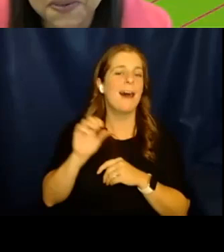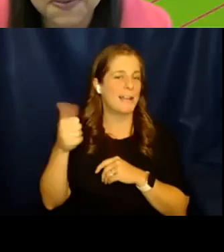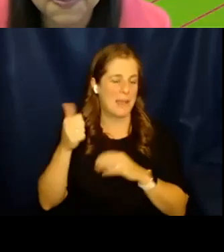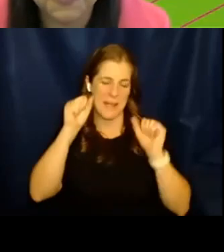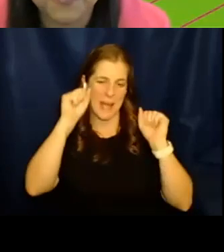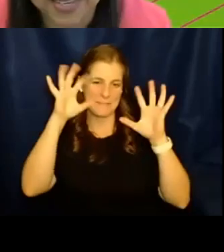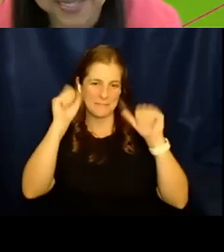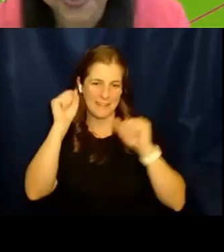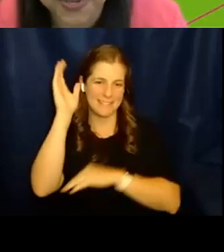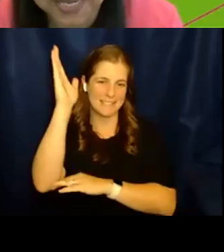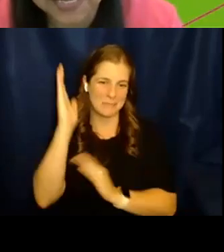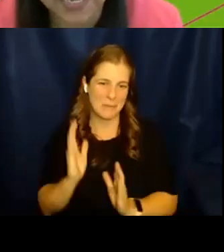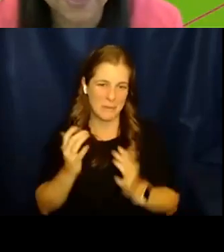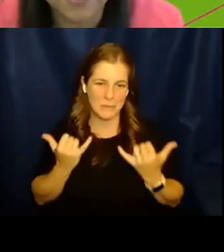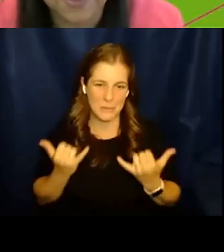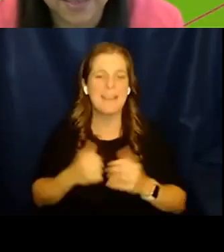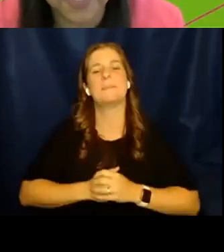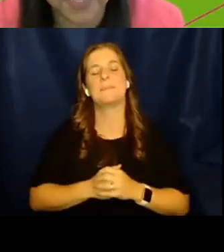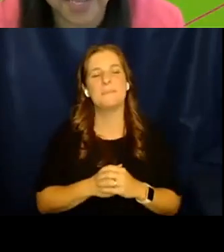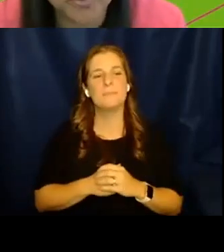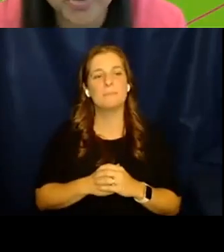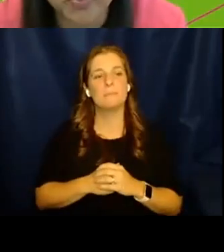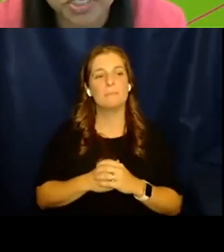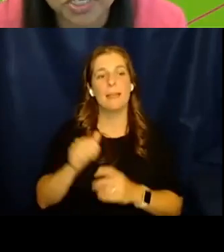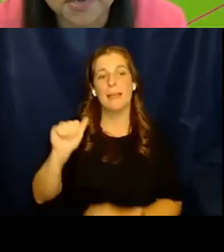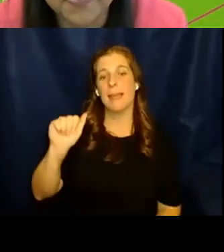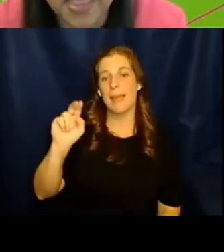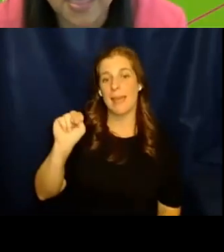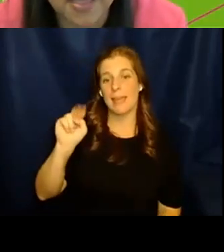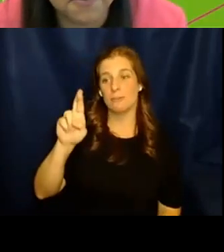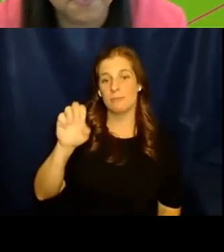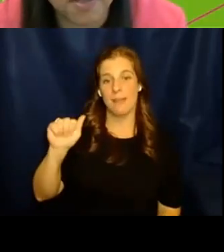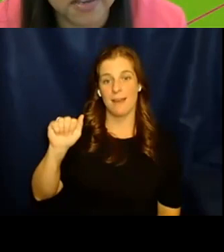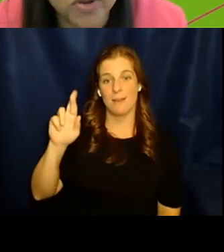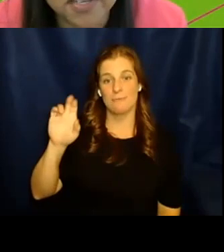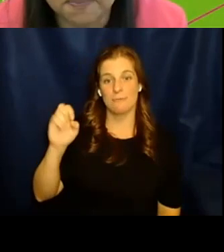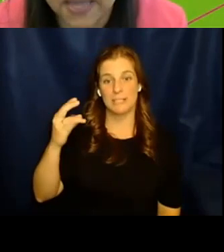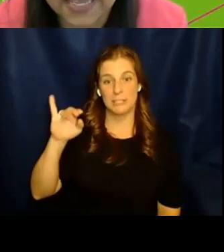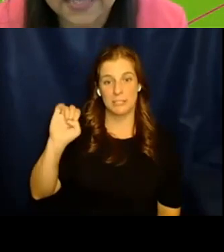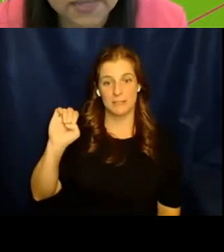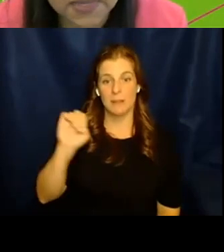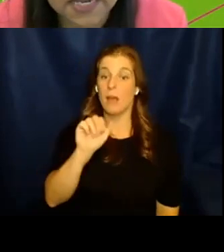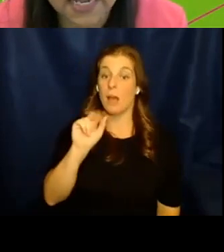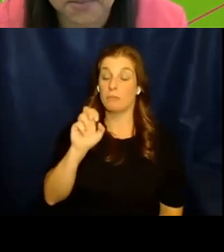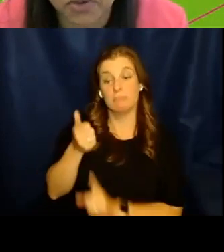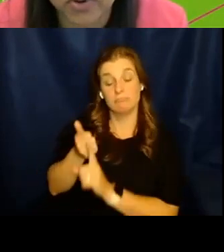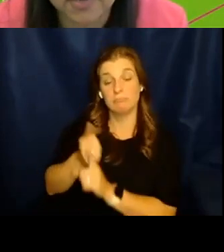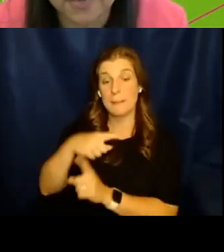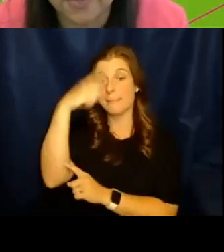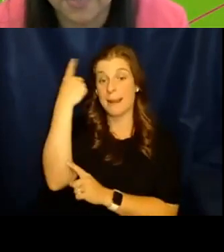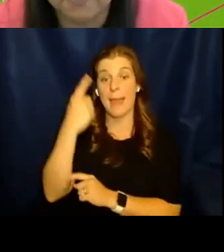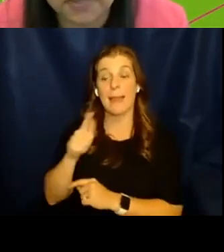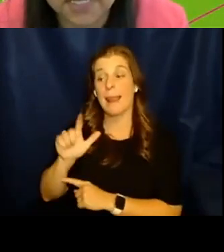speaker that we've asked to join us today, and that's Andrea Ritchie. Andrea is a Black lesbian